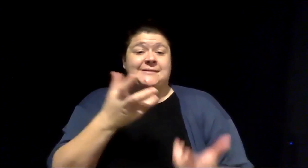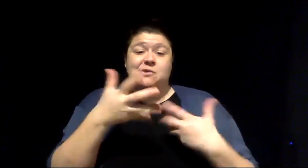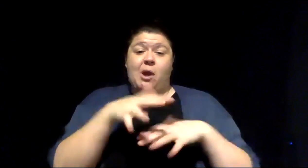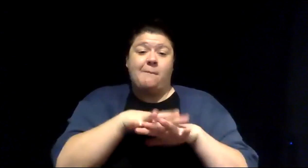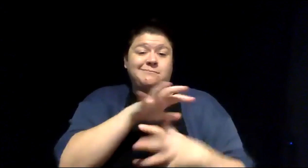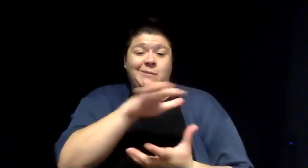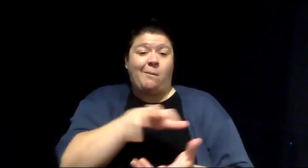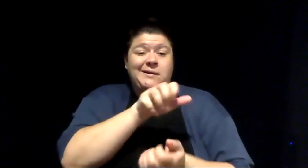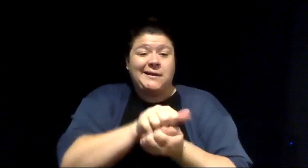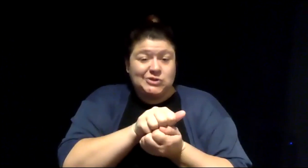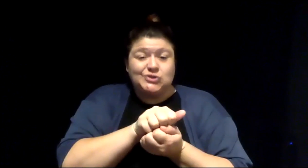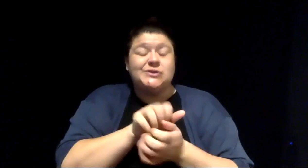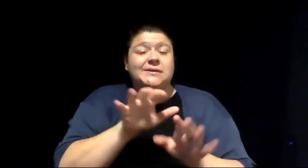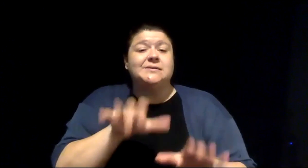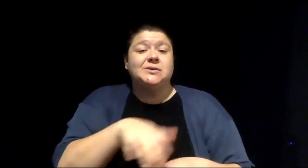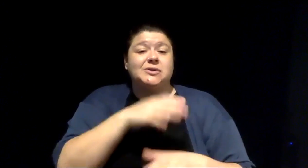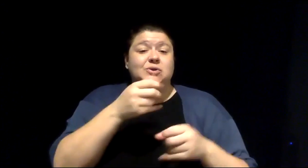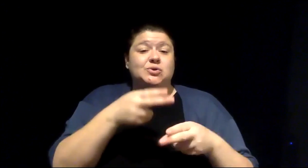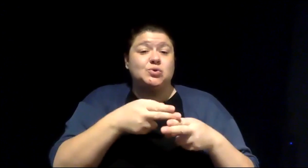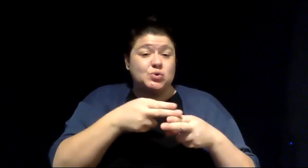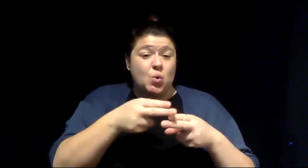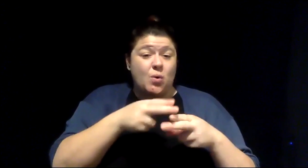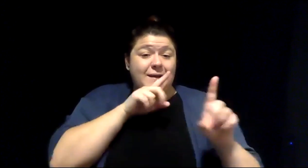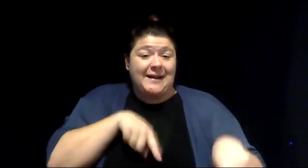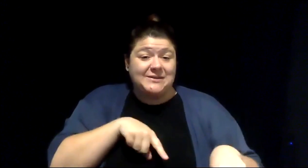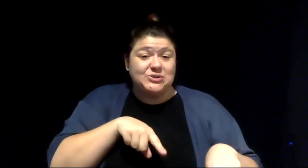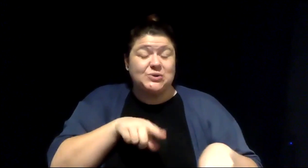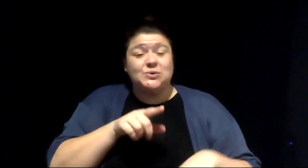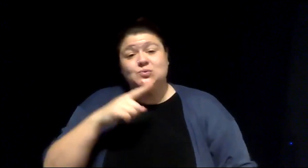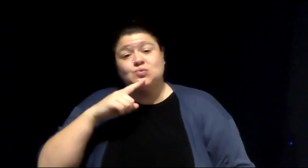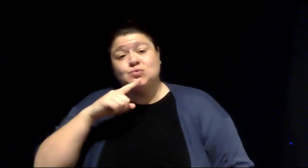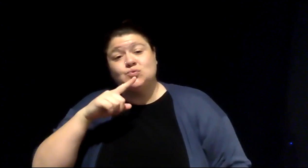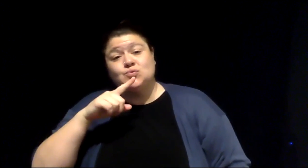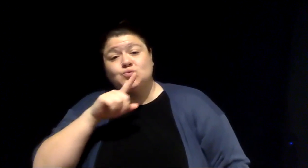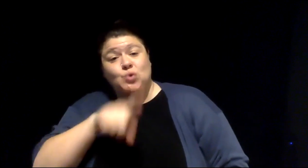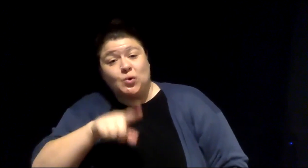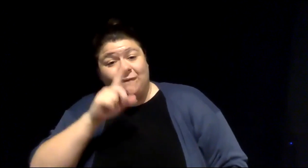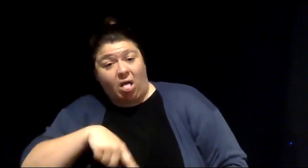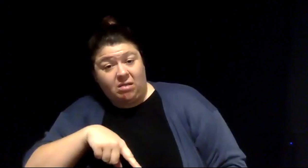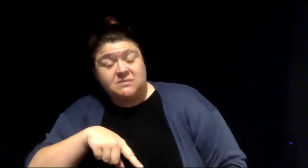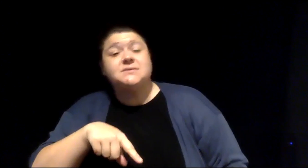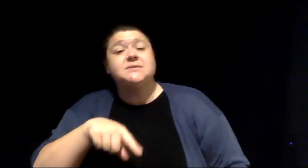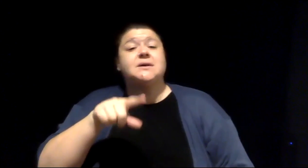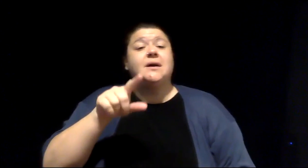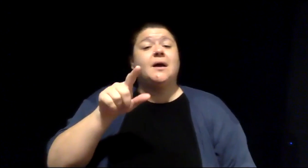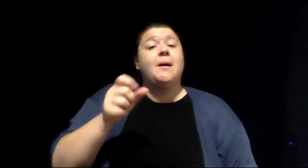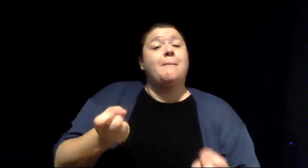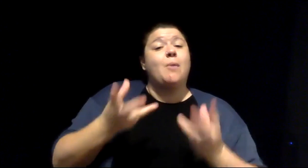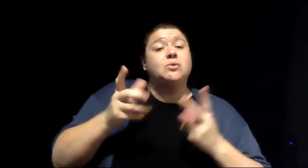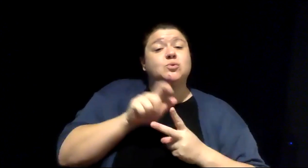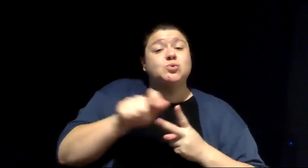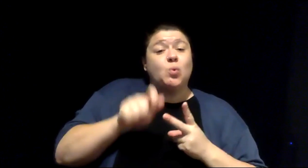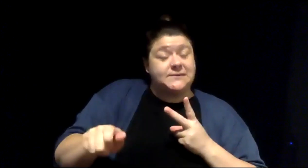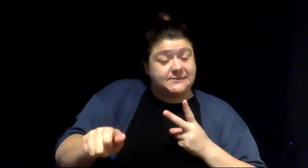answer, true and false, and multiple choice.